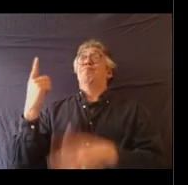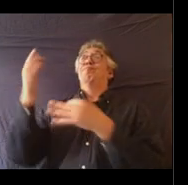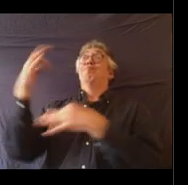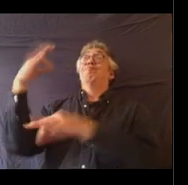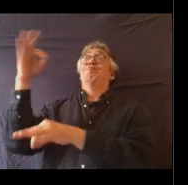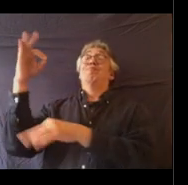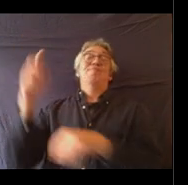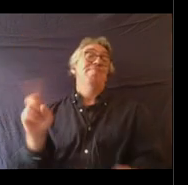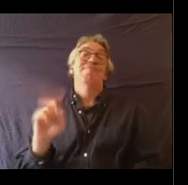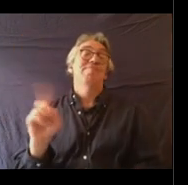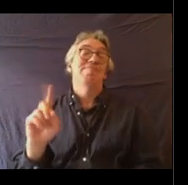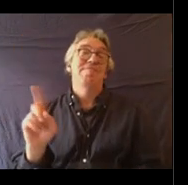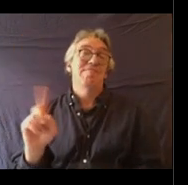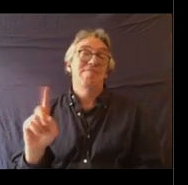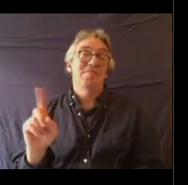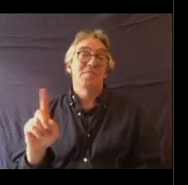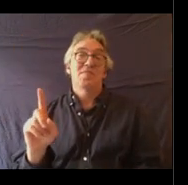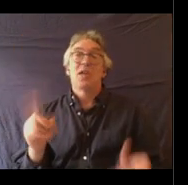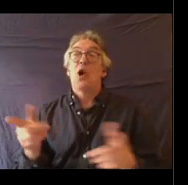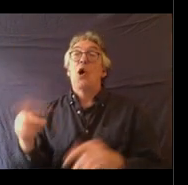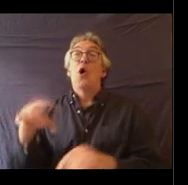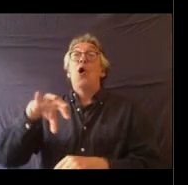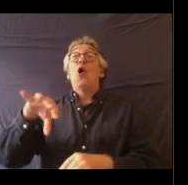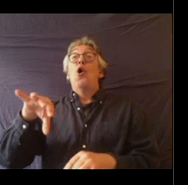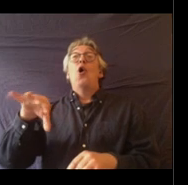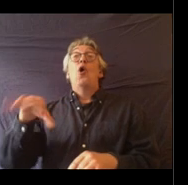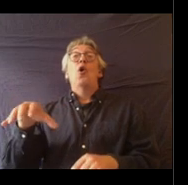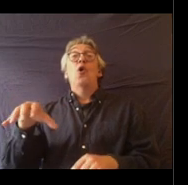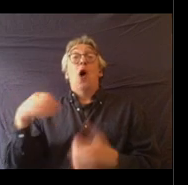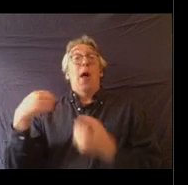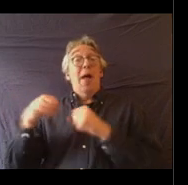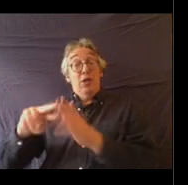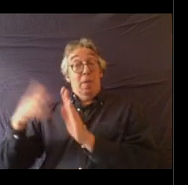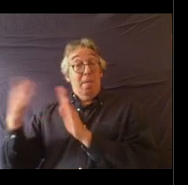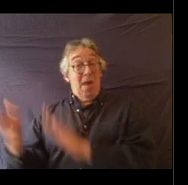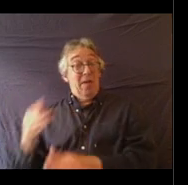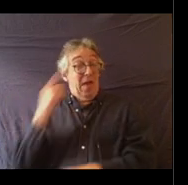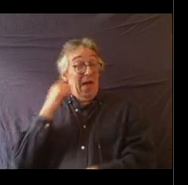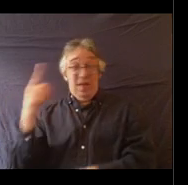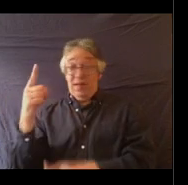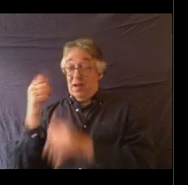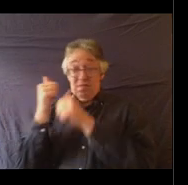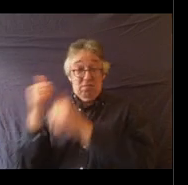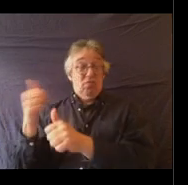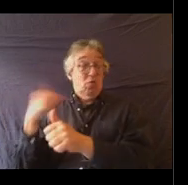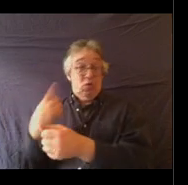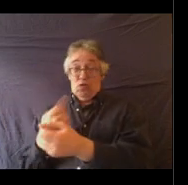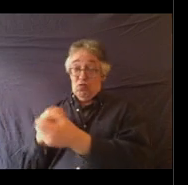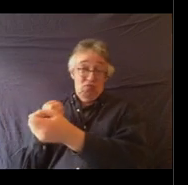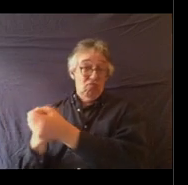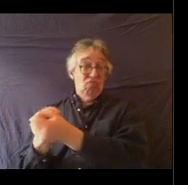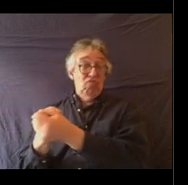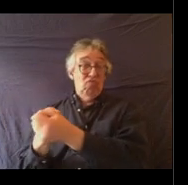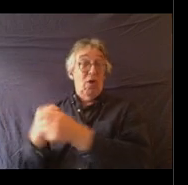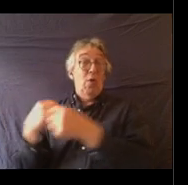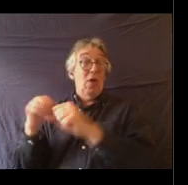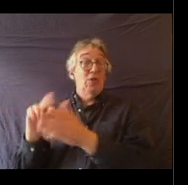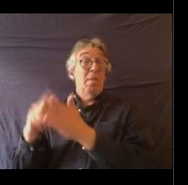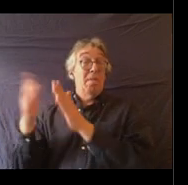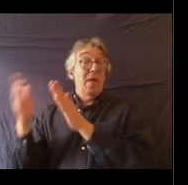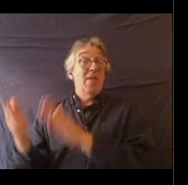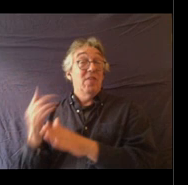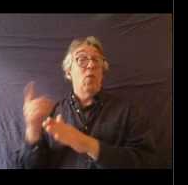will progress on media accessibility. These action plans are a great idea, and we support the development of these action plans for audiovisual